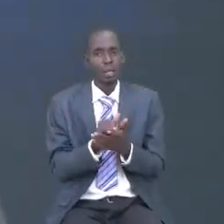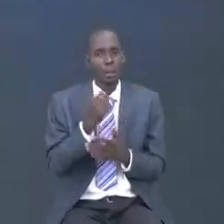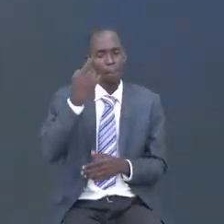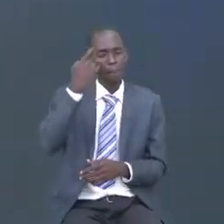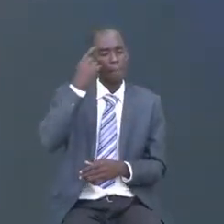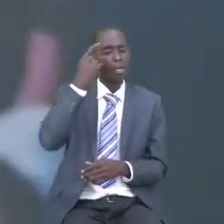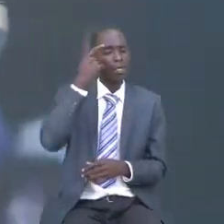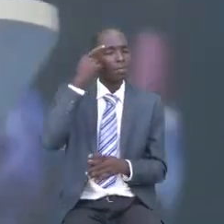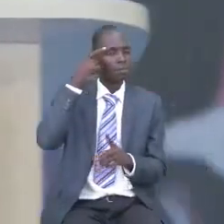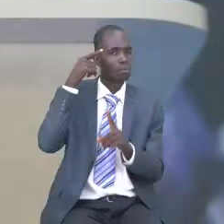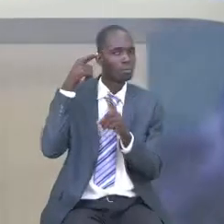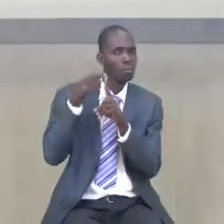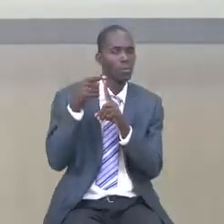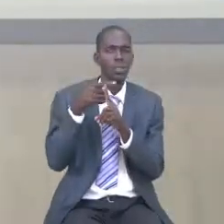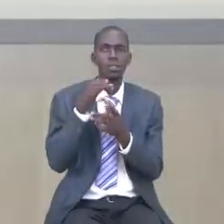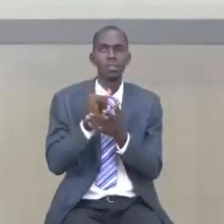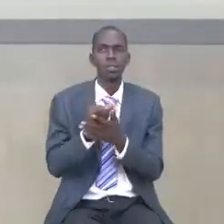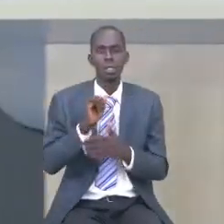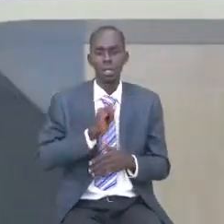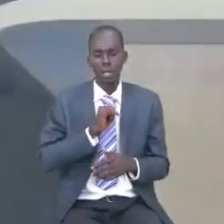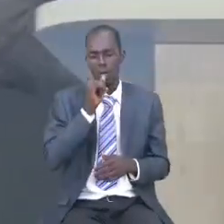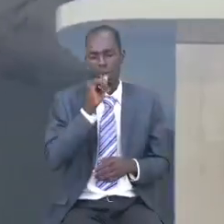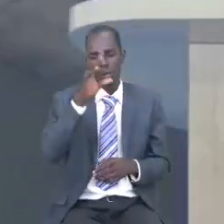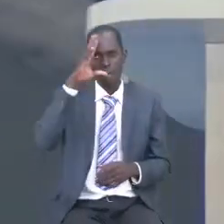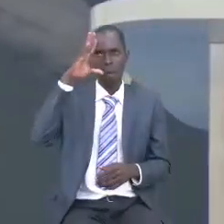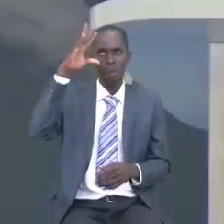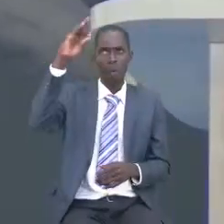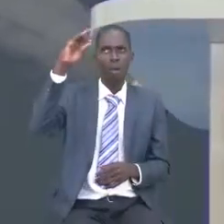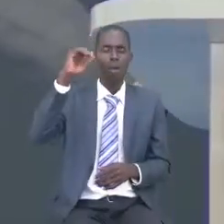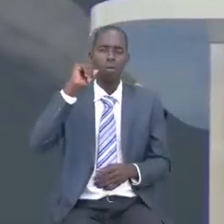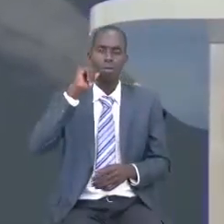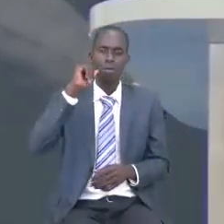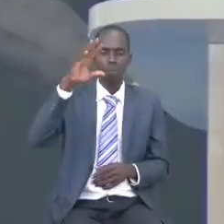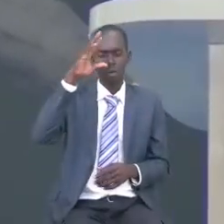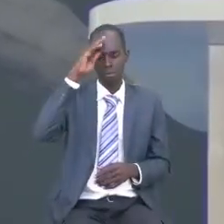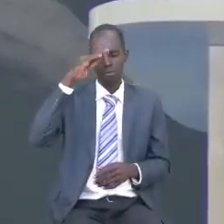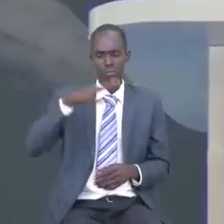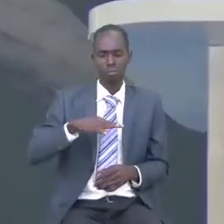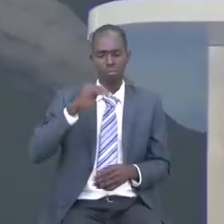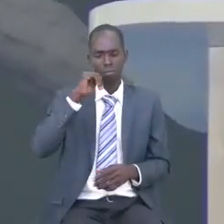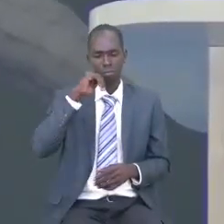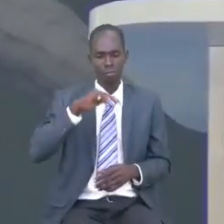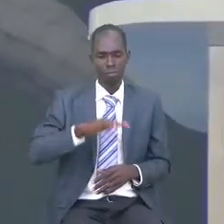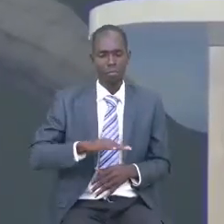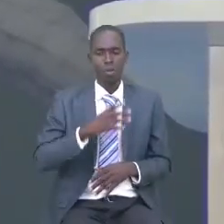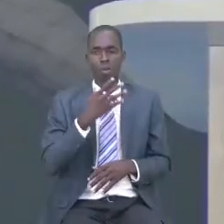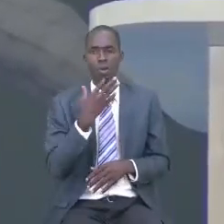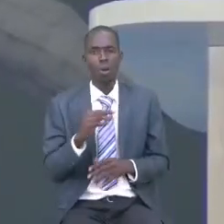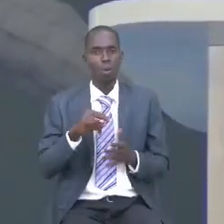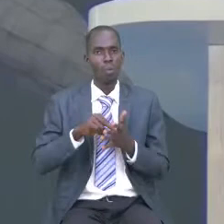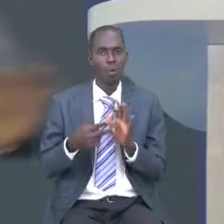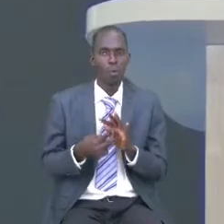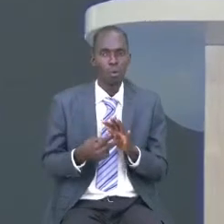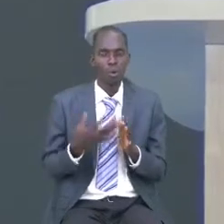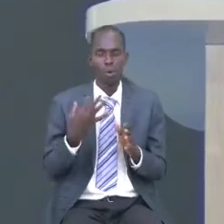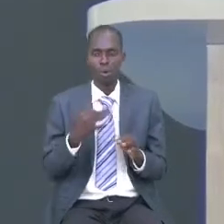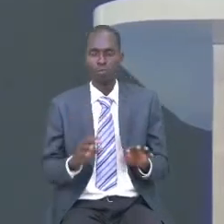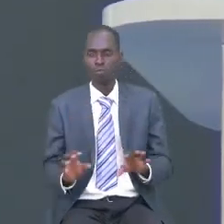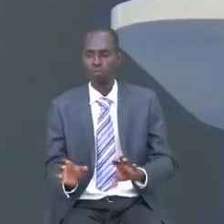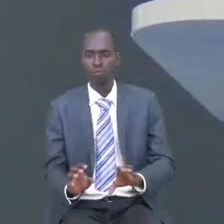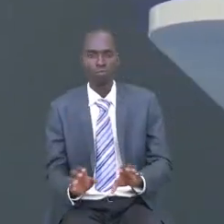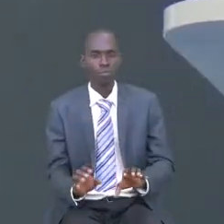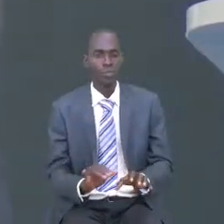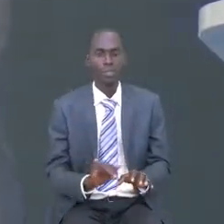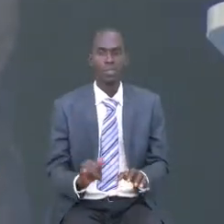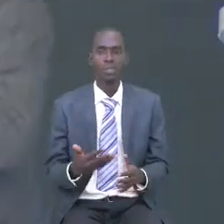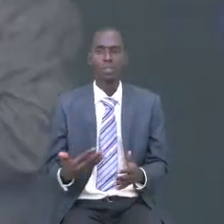I'm a boy, I'm a girl, I'm a man, I'm a woman, a purpose, a performance. And I'm going